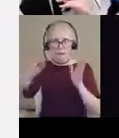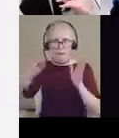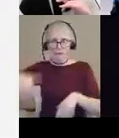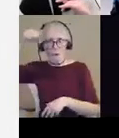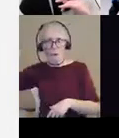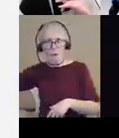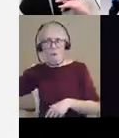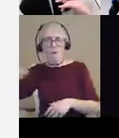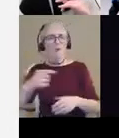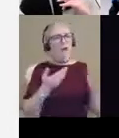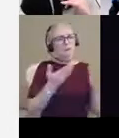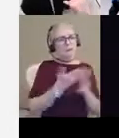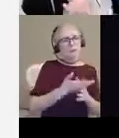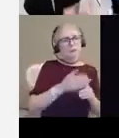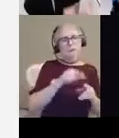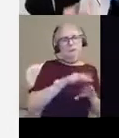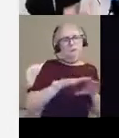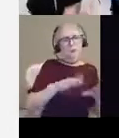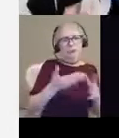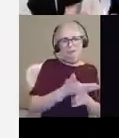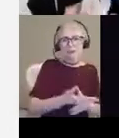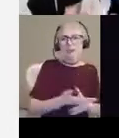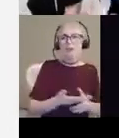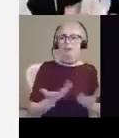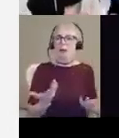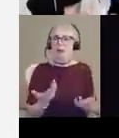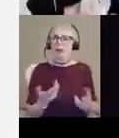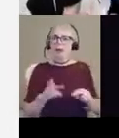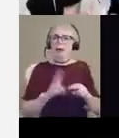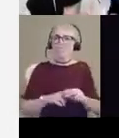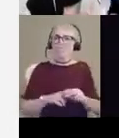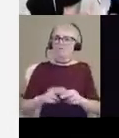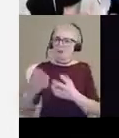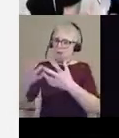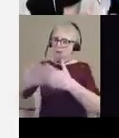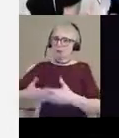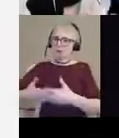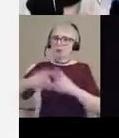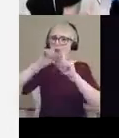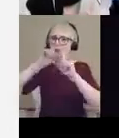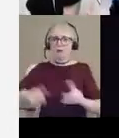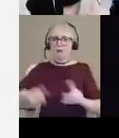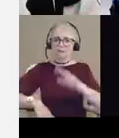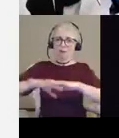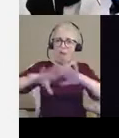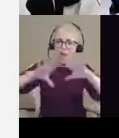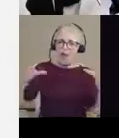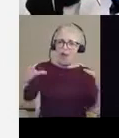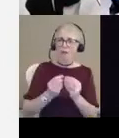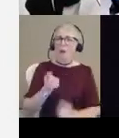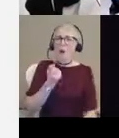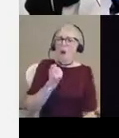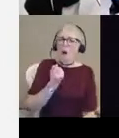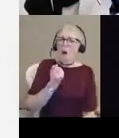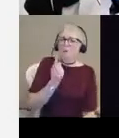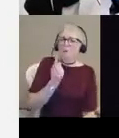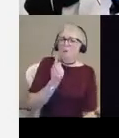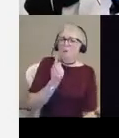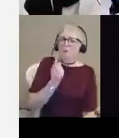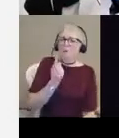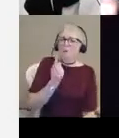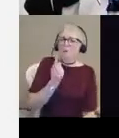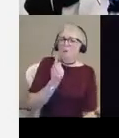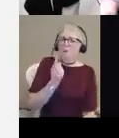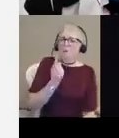isn't accessible. So even if the tool cannot meet all of the accessibility principles, that's understandable, but it's just that information and that